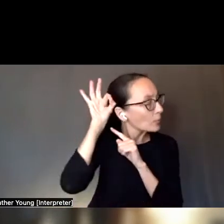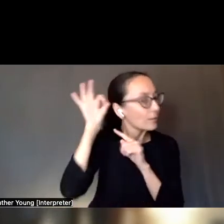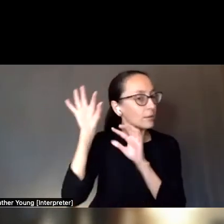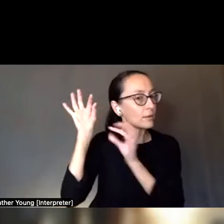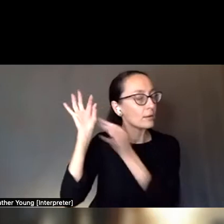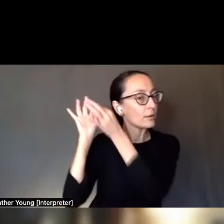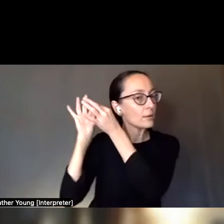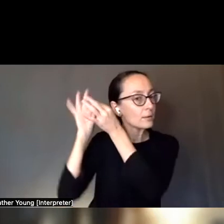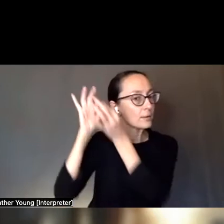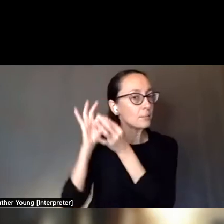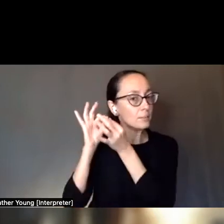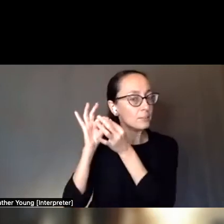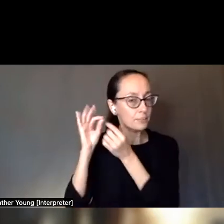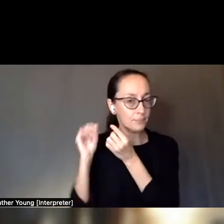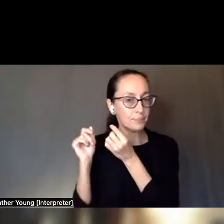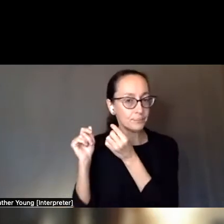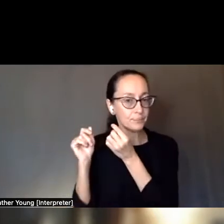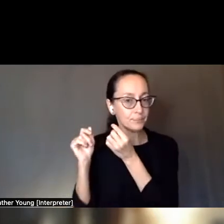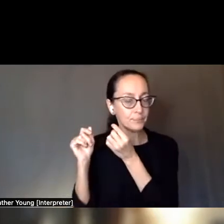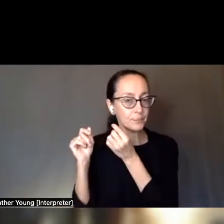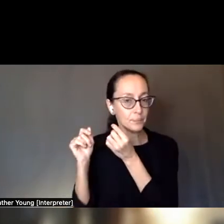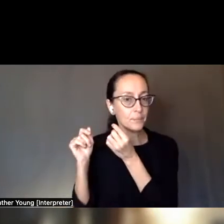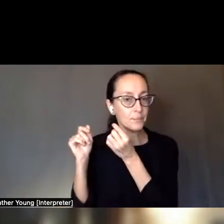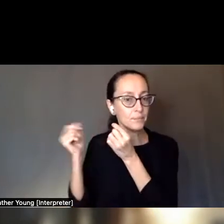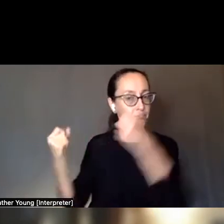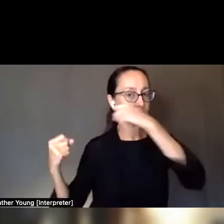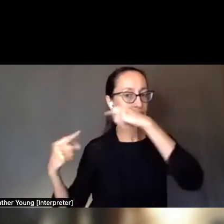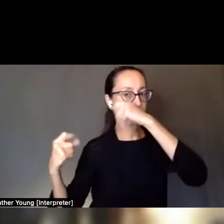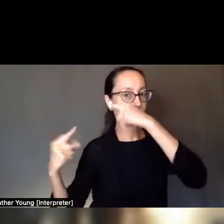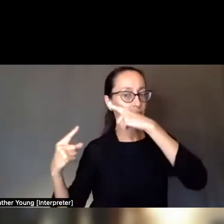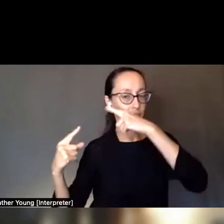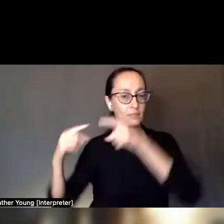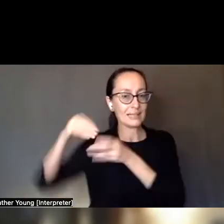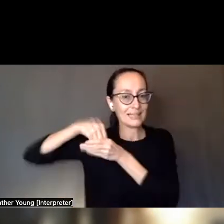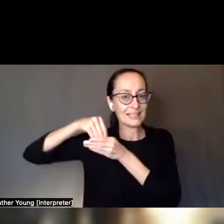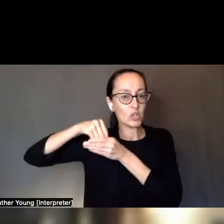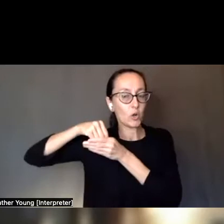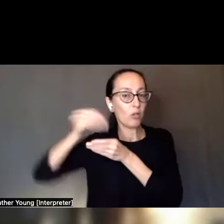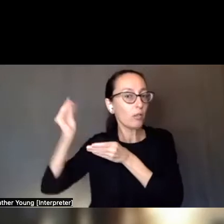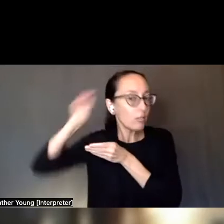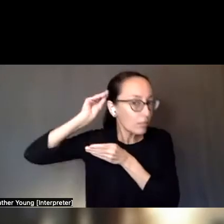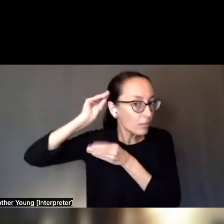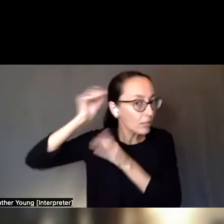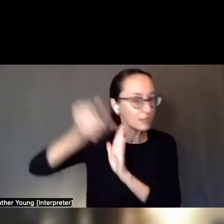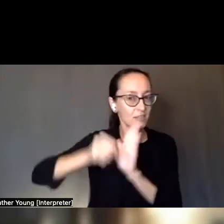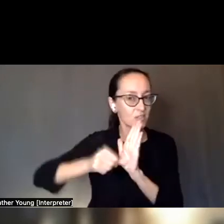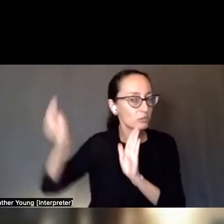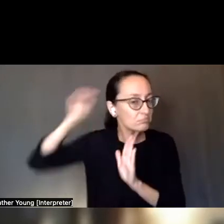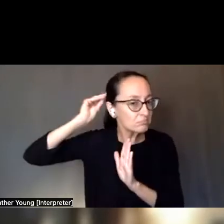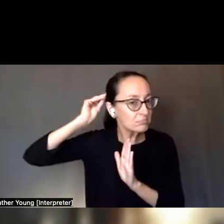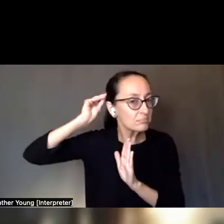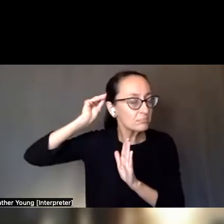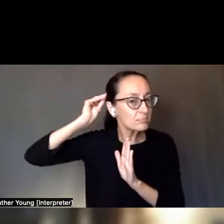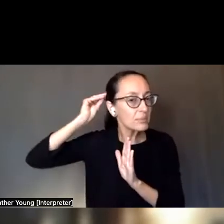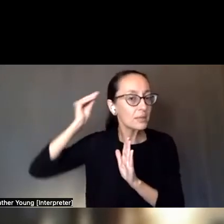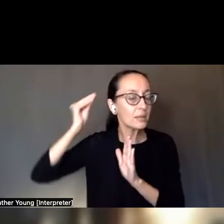the signal to the internally implanted device, which is right here. And that